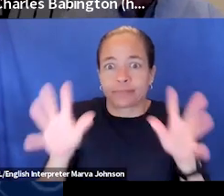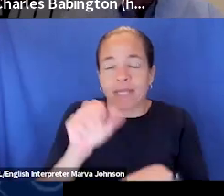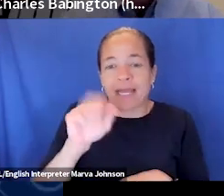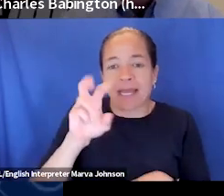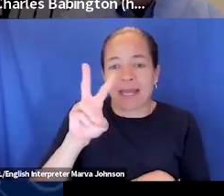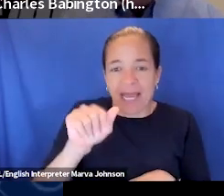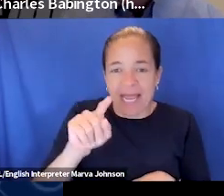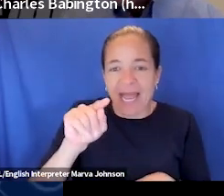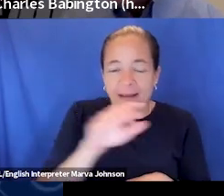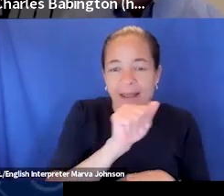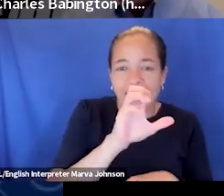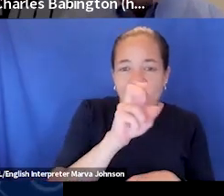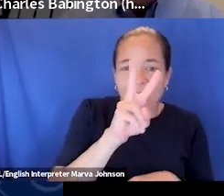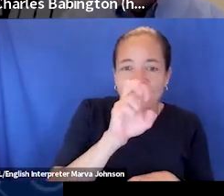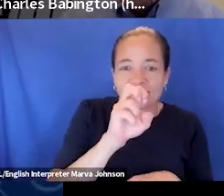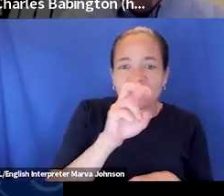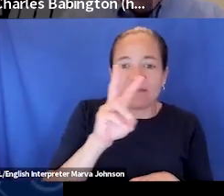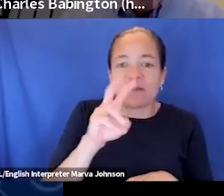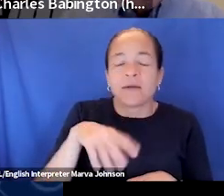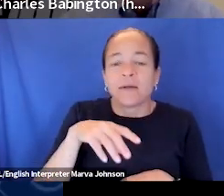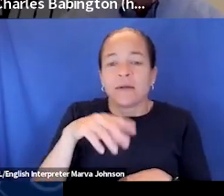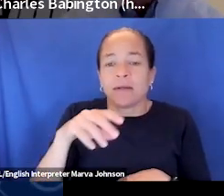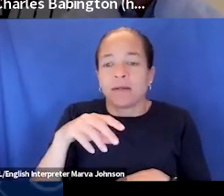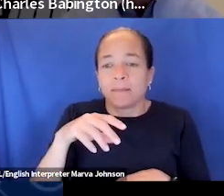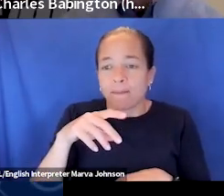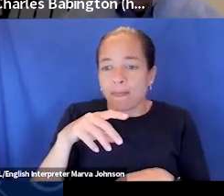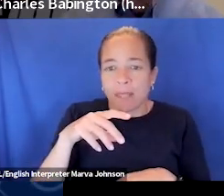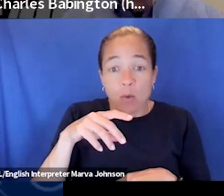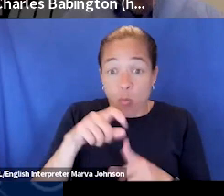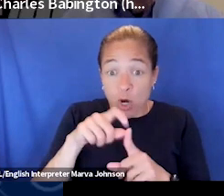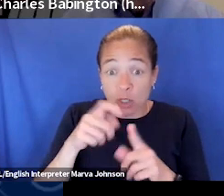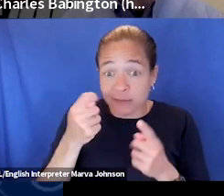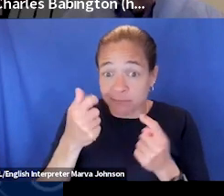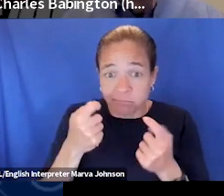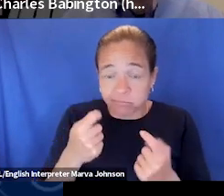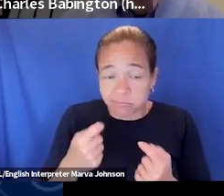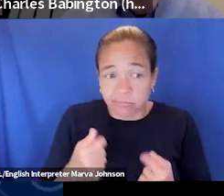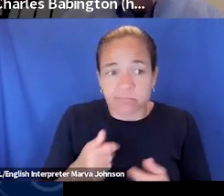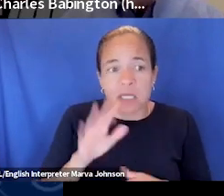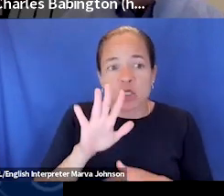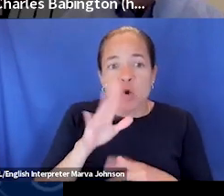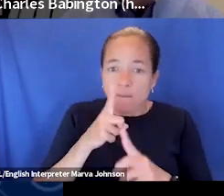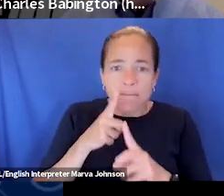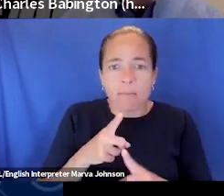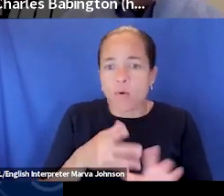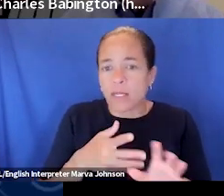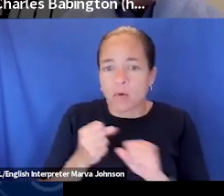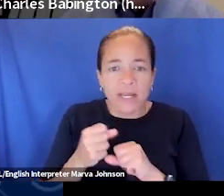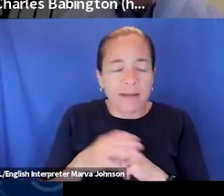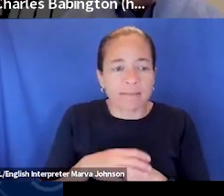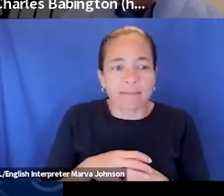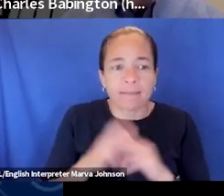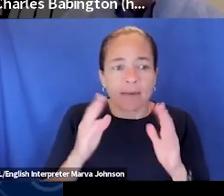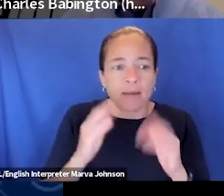you can. Cut every word you can. You'll find zillions of words you can cut. Make your main point quickly. Don't leave that busy